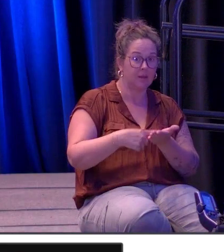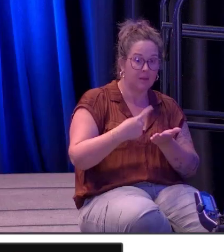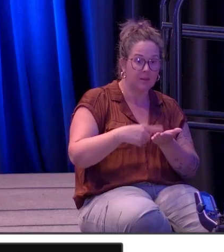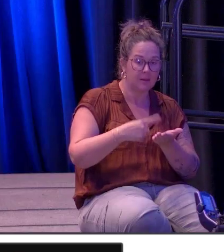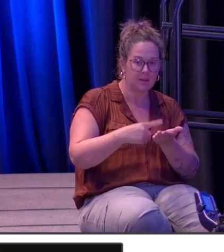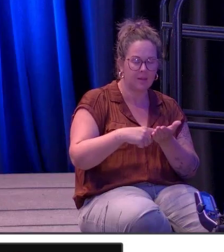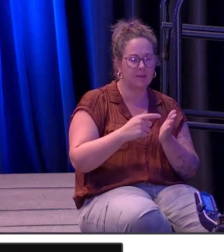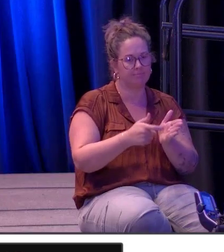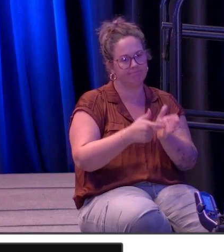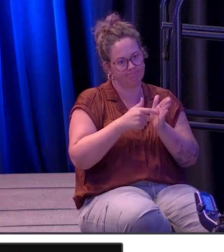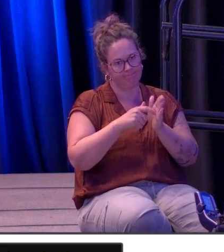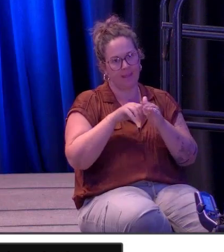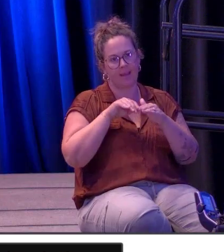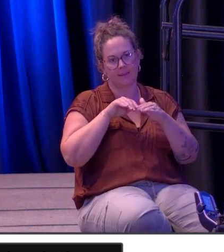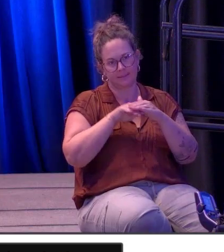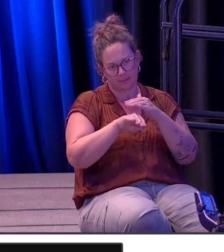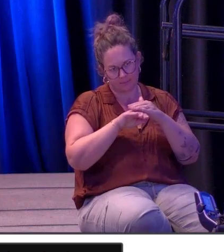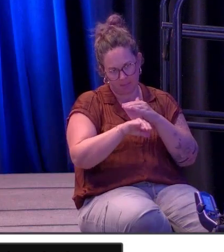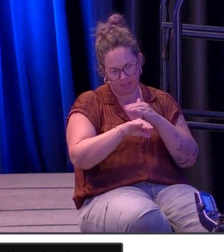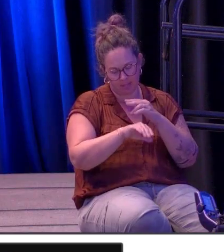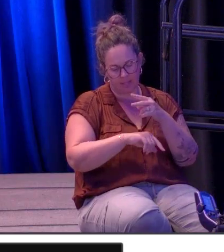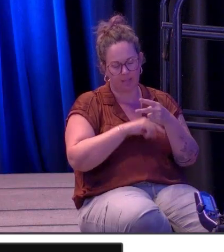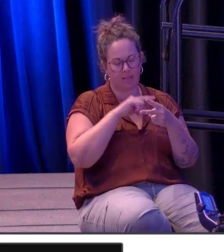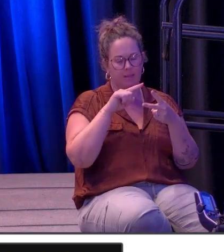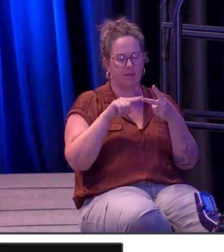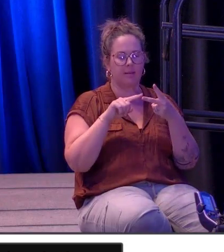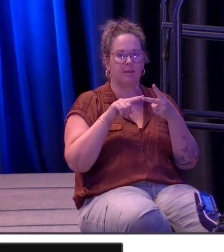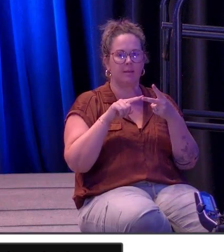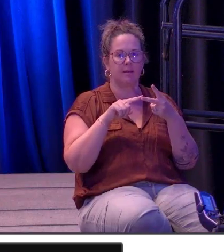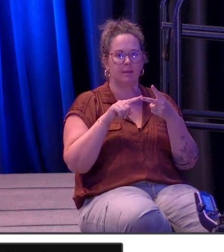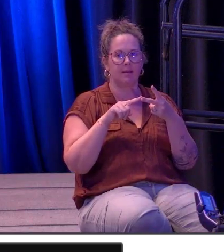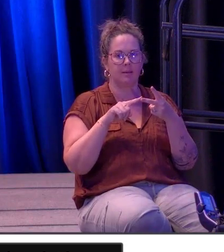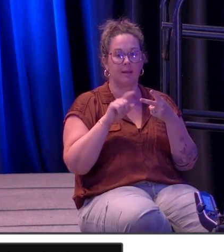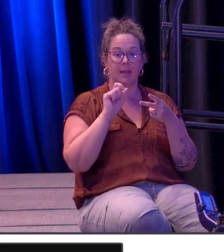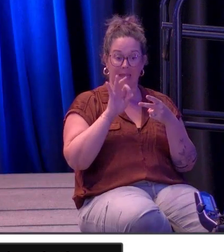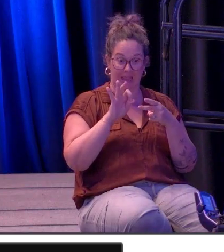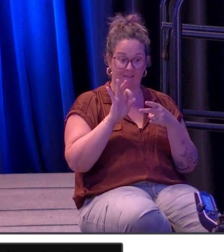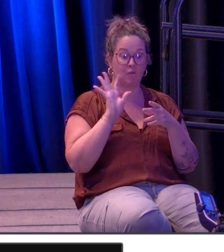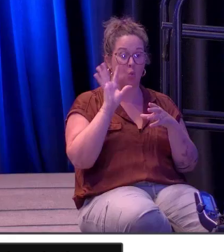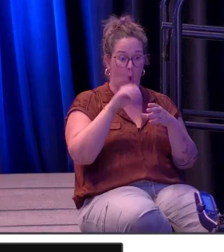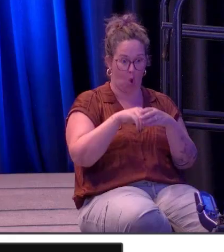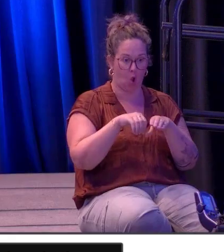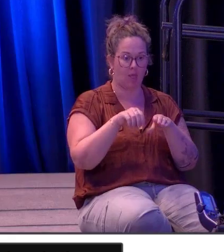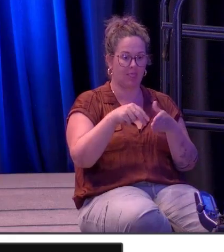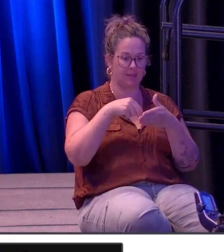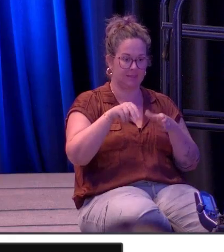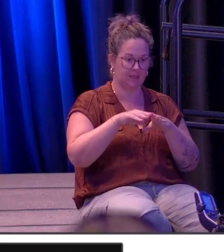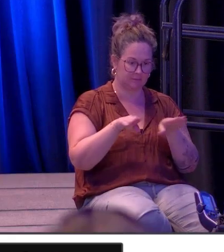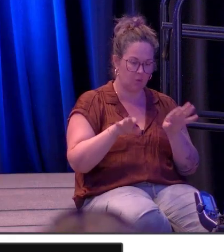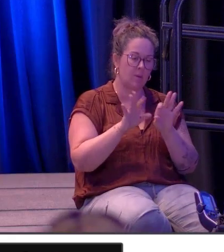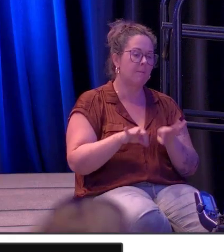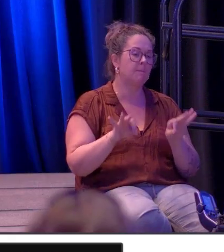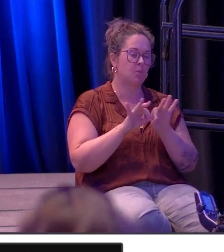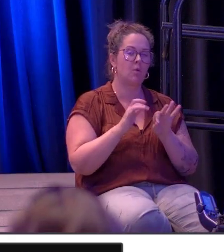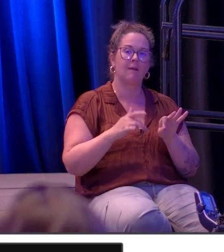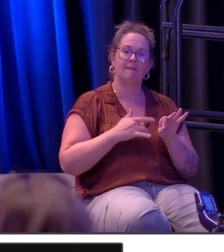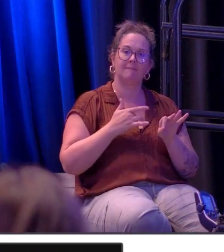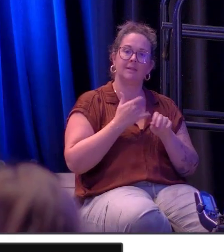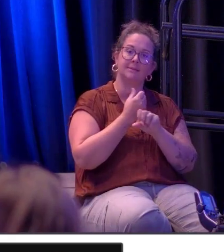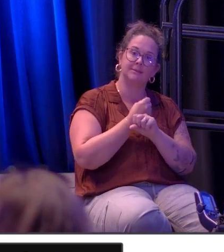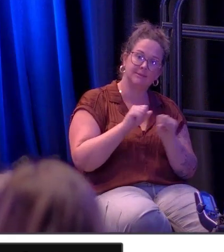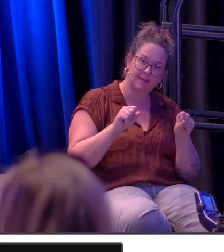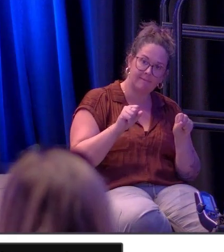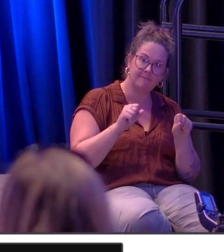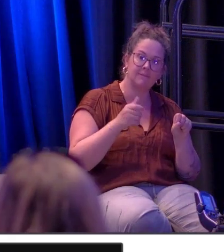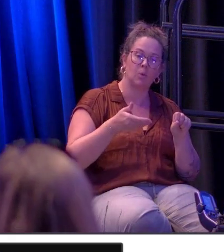be accessible, that when you're on the dance floor, that people feel safe and welcomed,